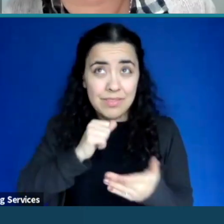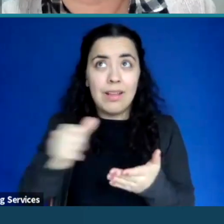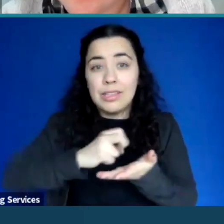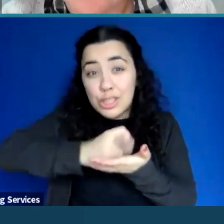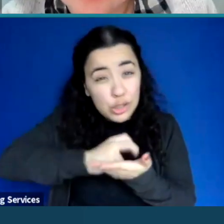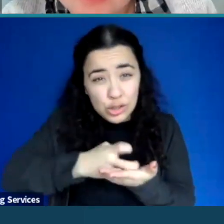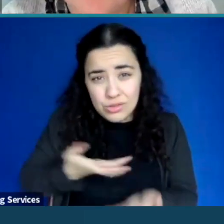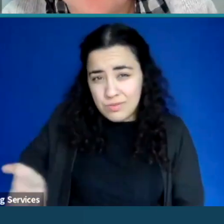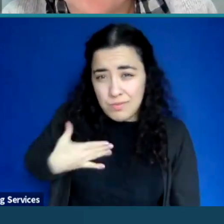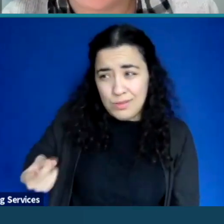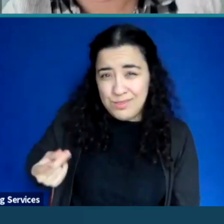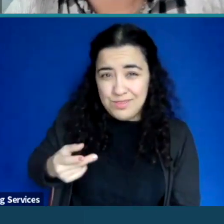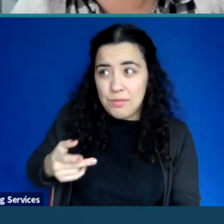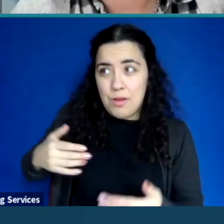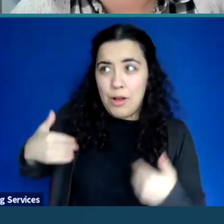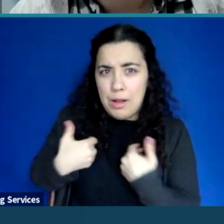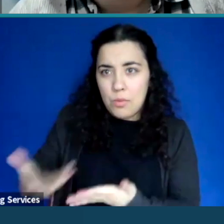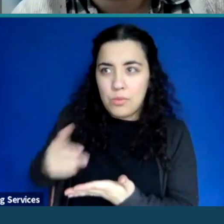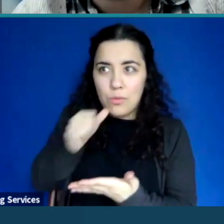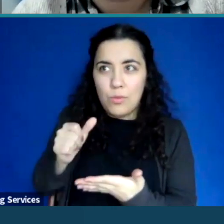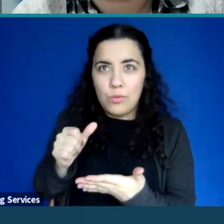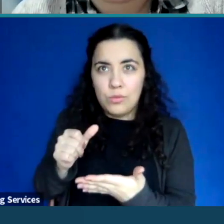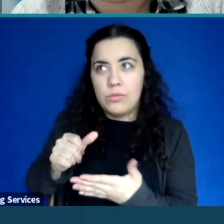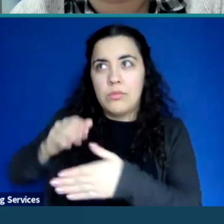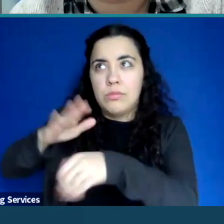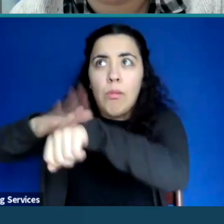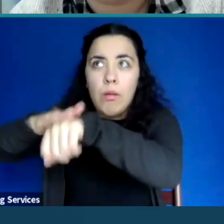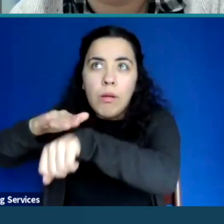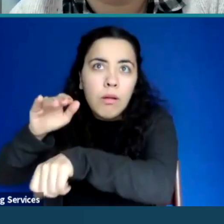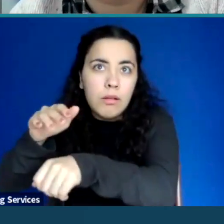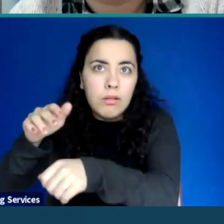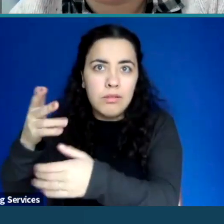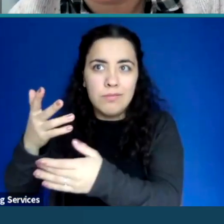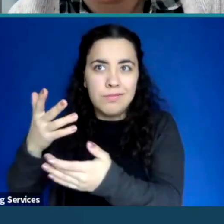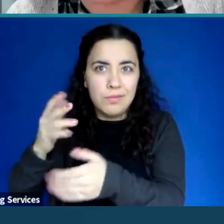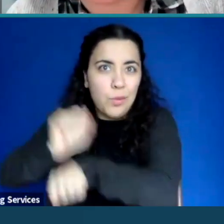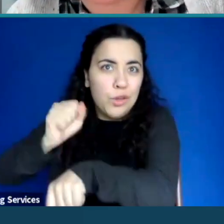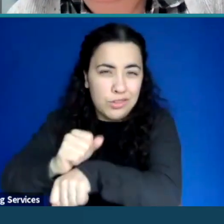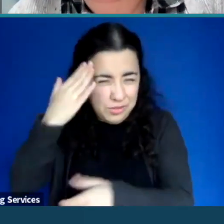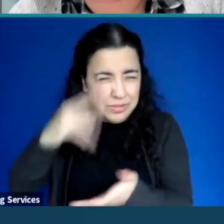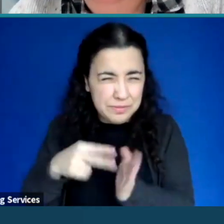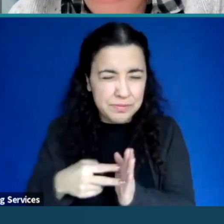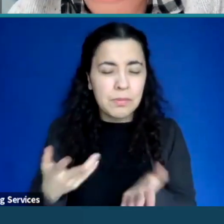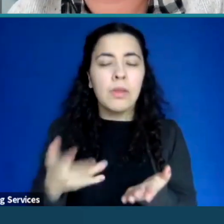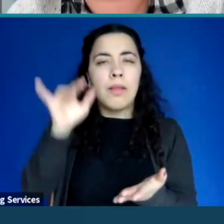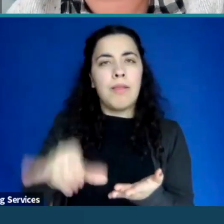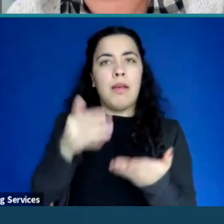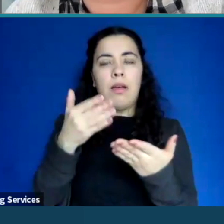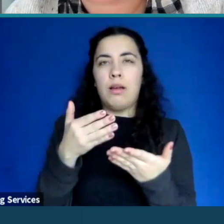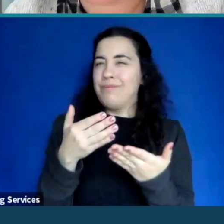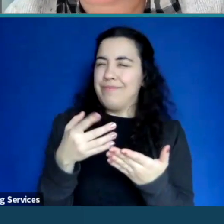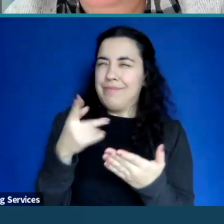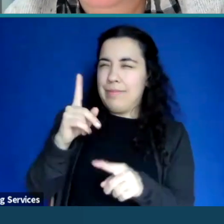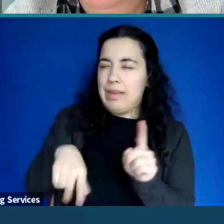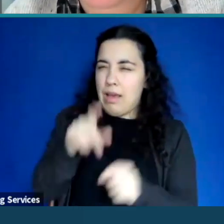now, it's not going to be performing its task on cue necessarily. So those would be things that they really can't ask